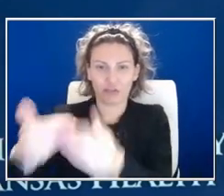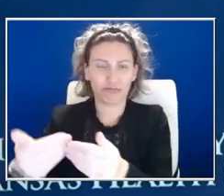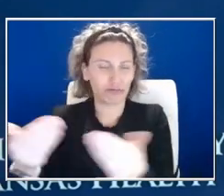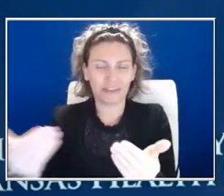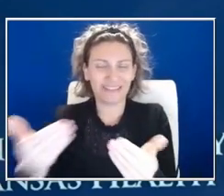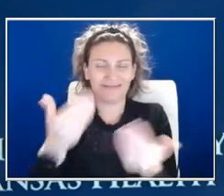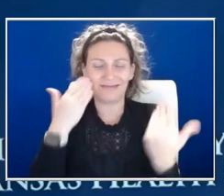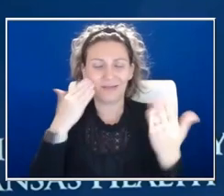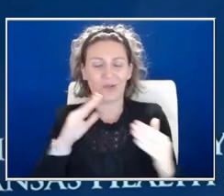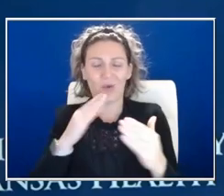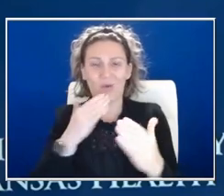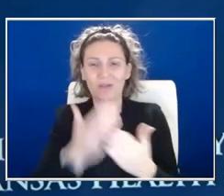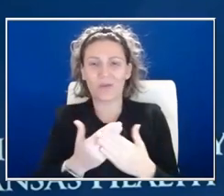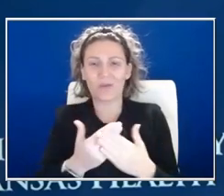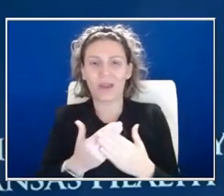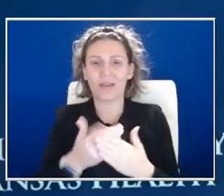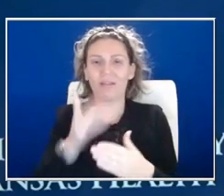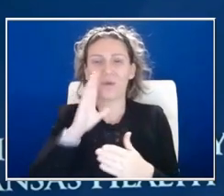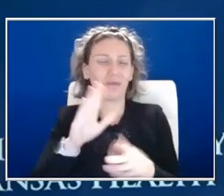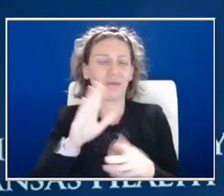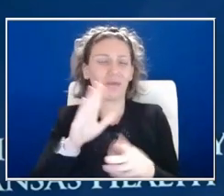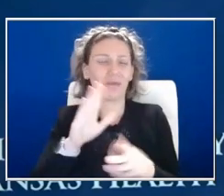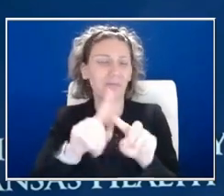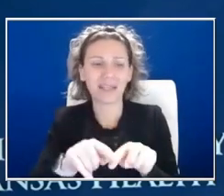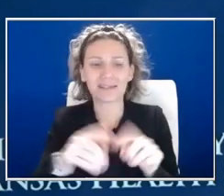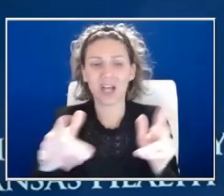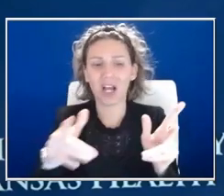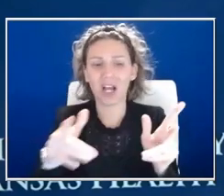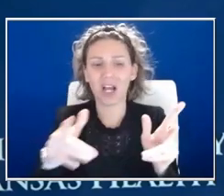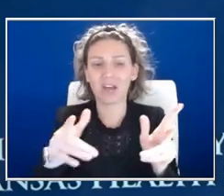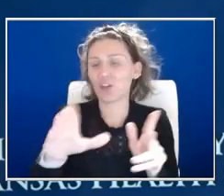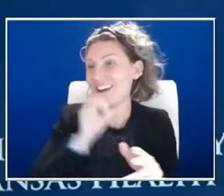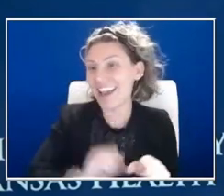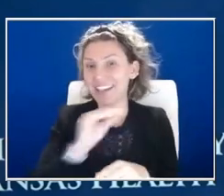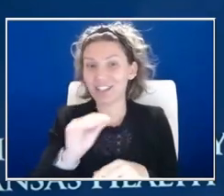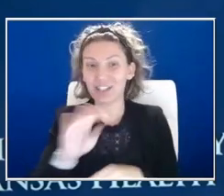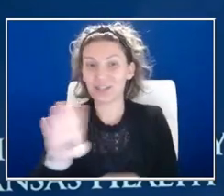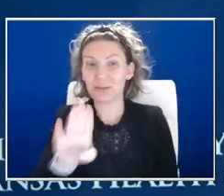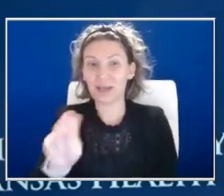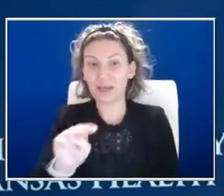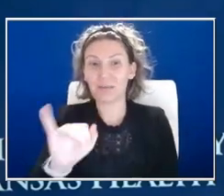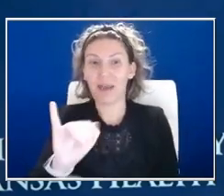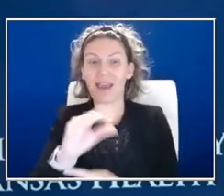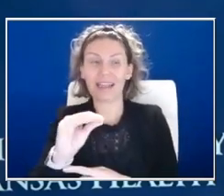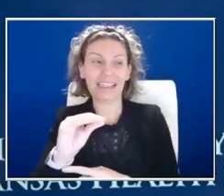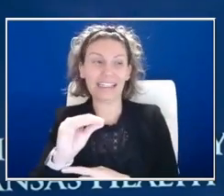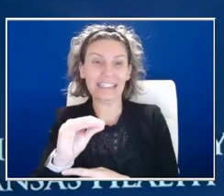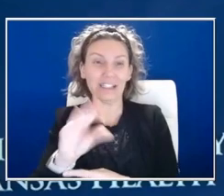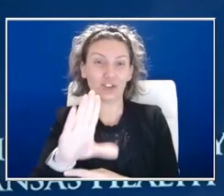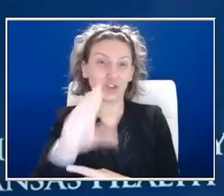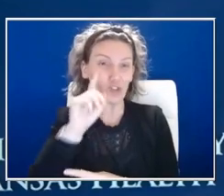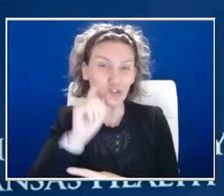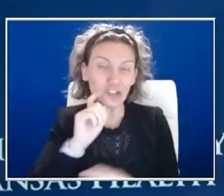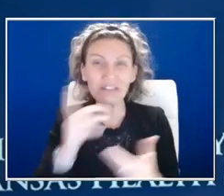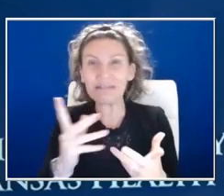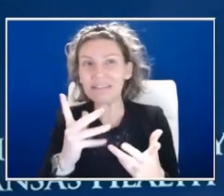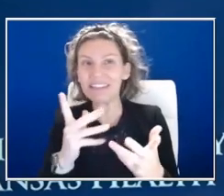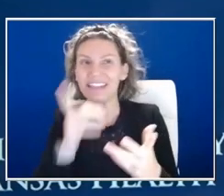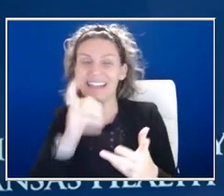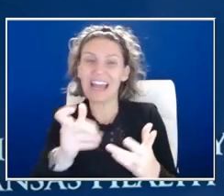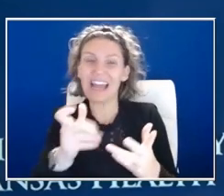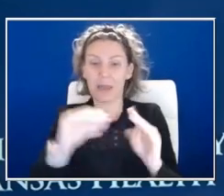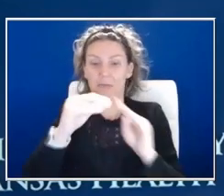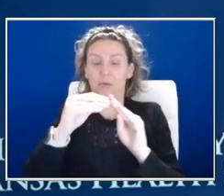going based off of maybe your age and your BMI and your gender, and not so much those kind of richer details in your history that